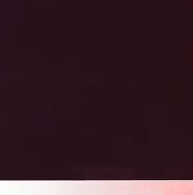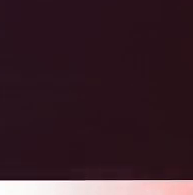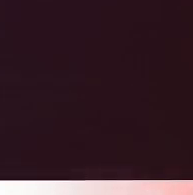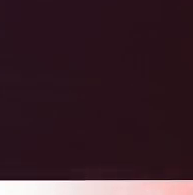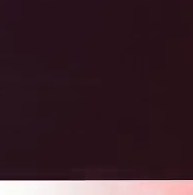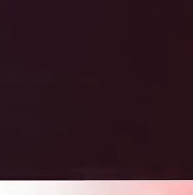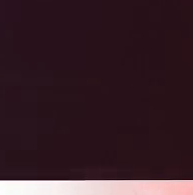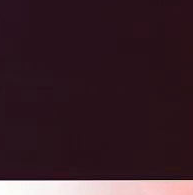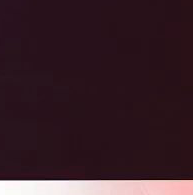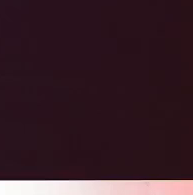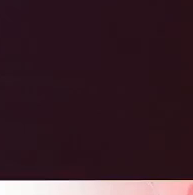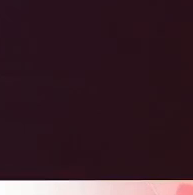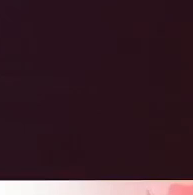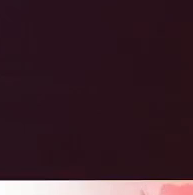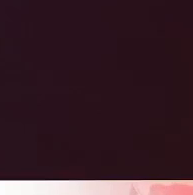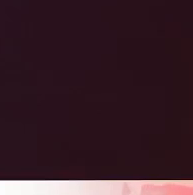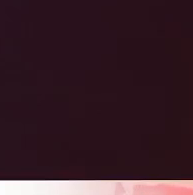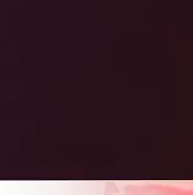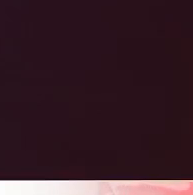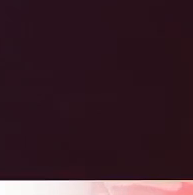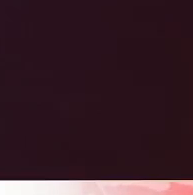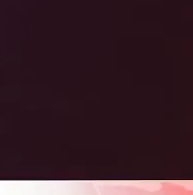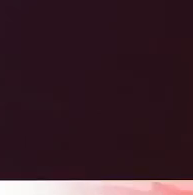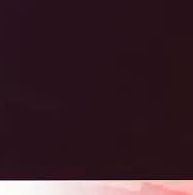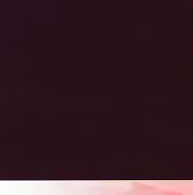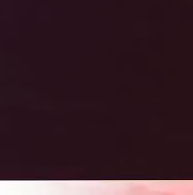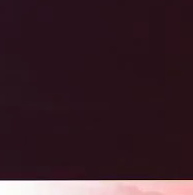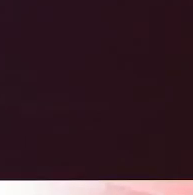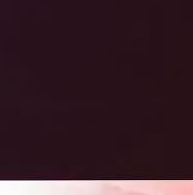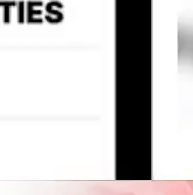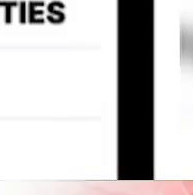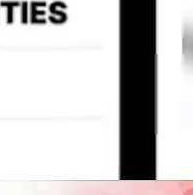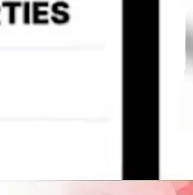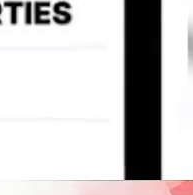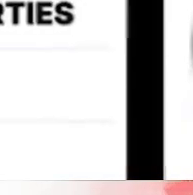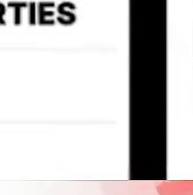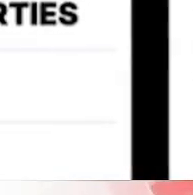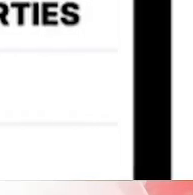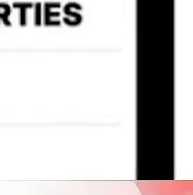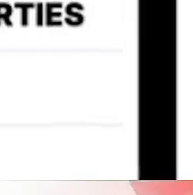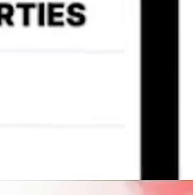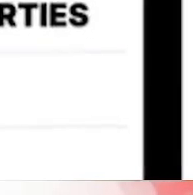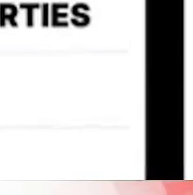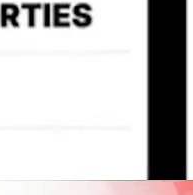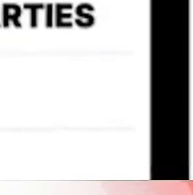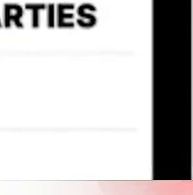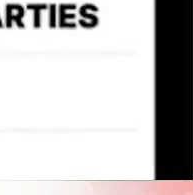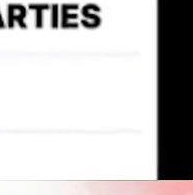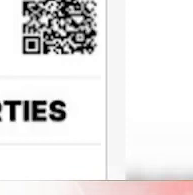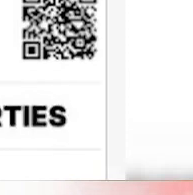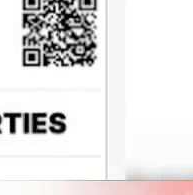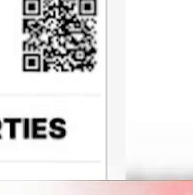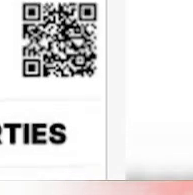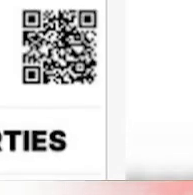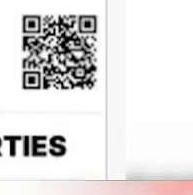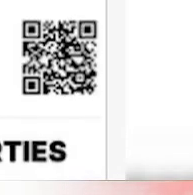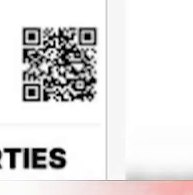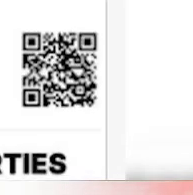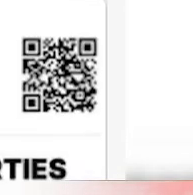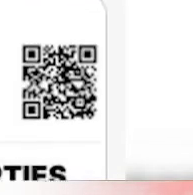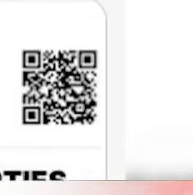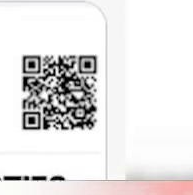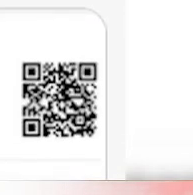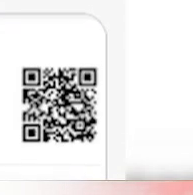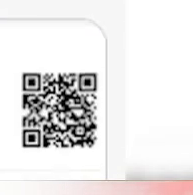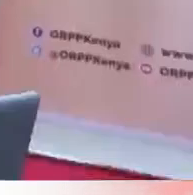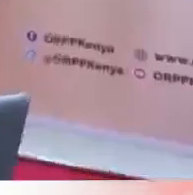party, while 5% were registered to the party they registered for. Kenyans have decried the breach of privacy. However,